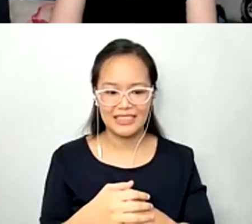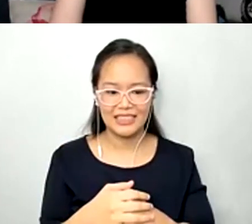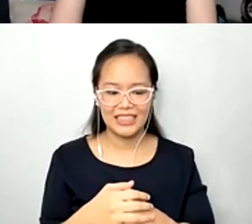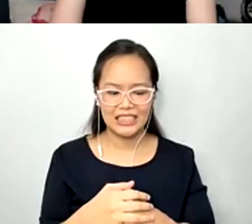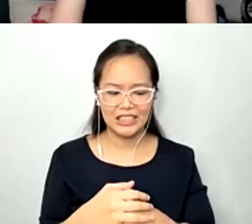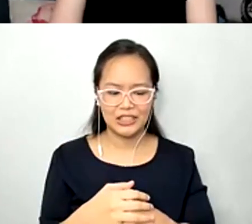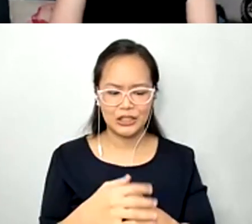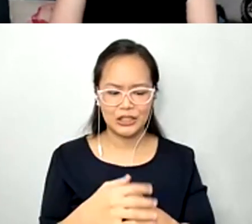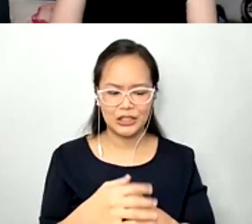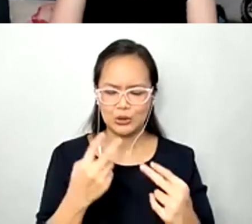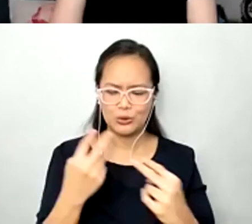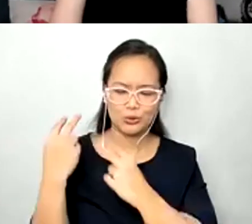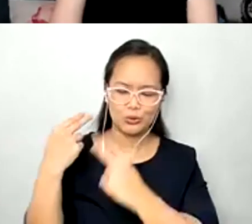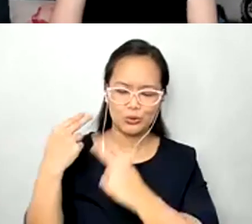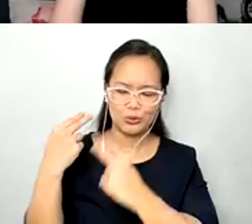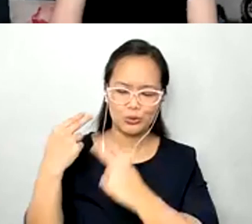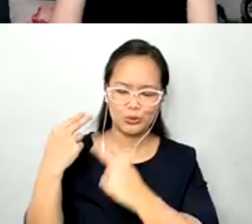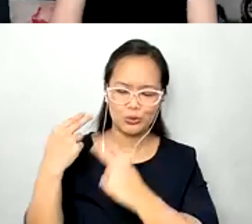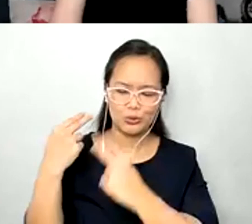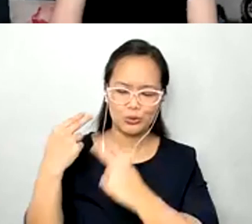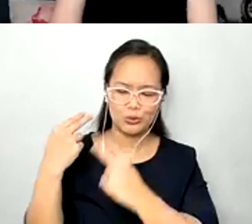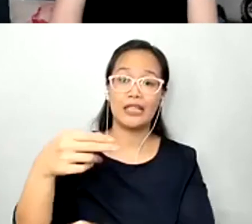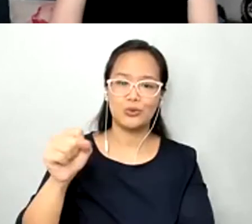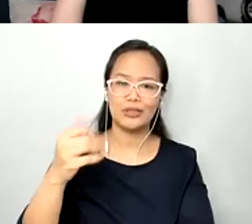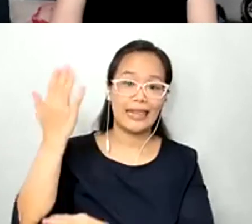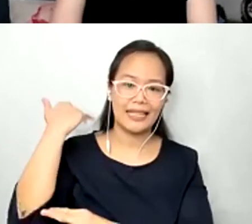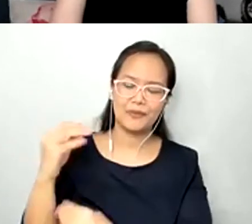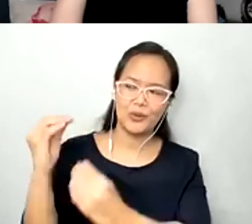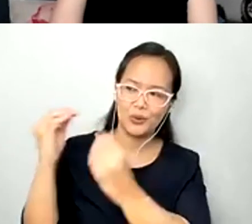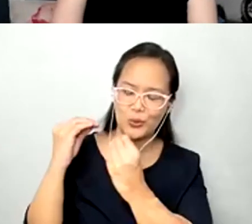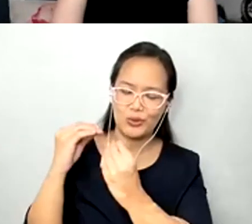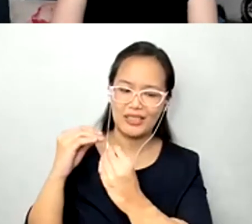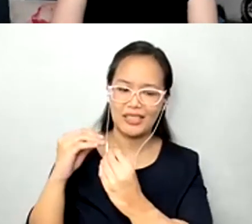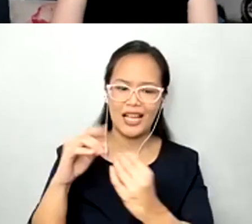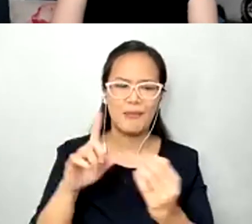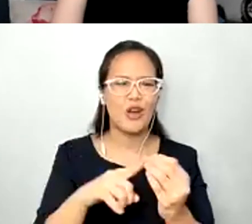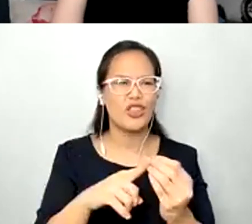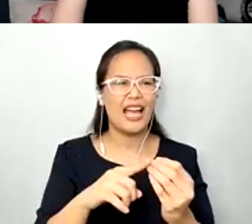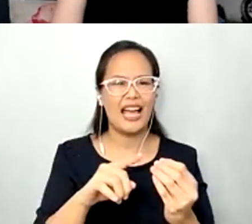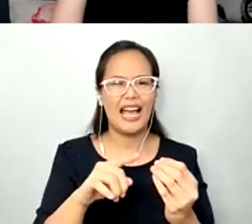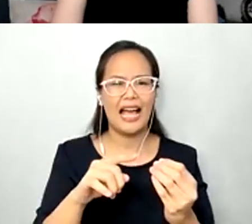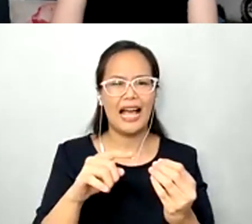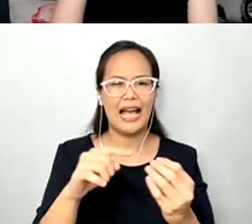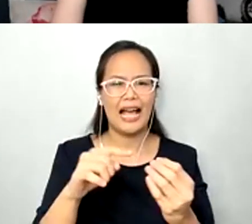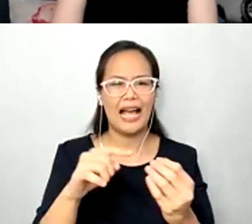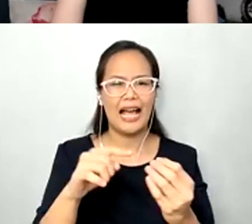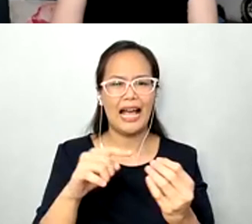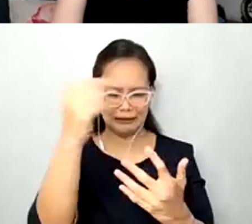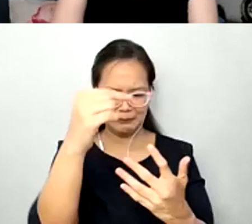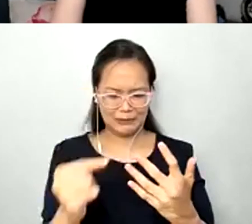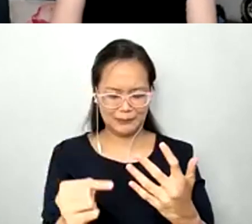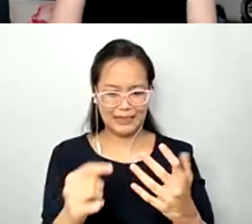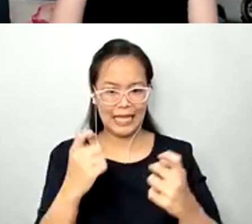Nung high school ako, may tinuro sa amin yung parang elements daw of sin, paano, how can you judge